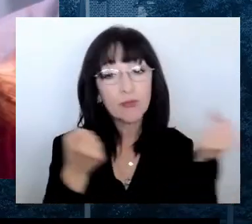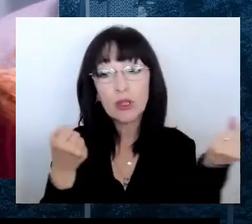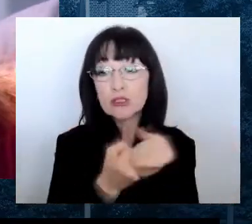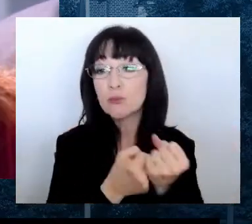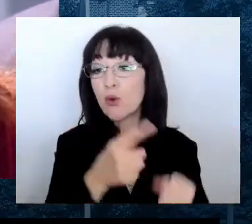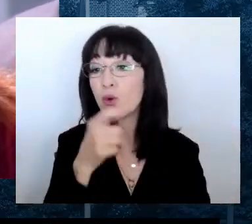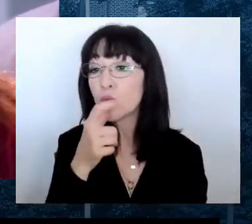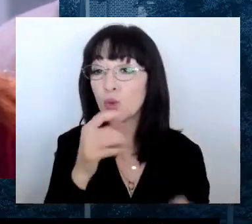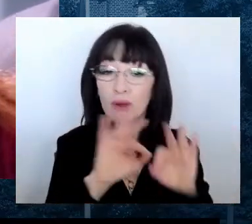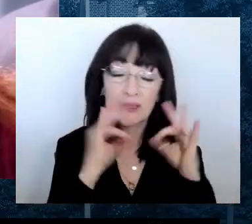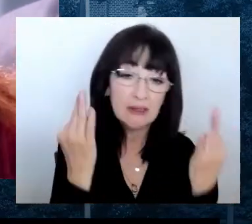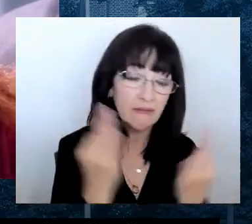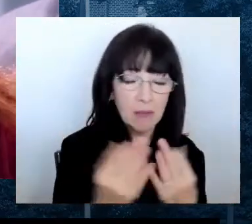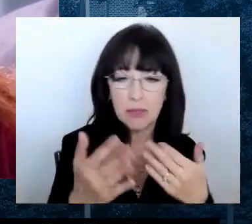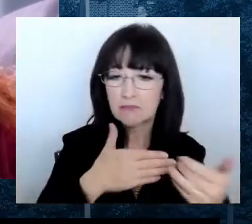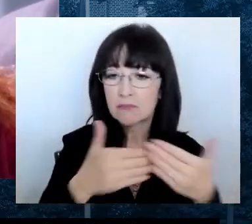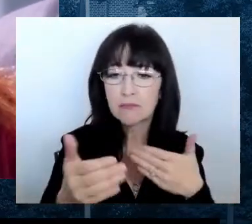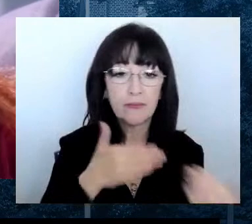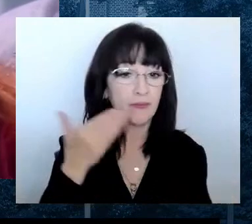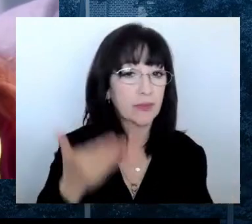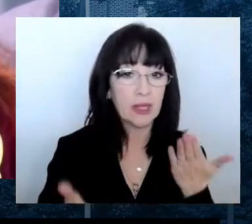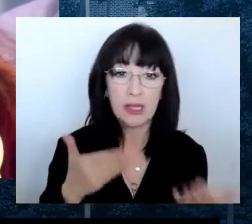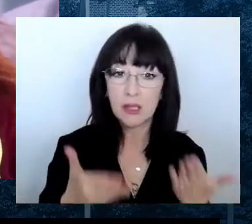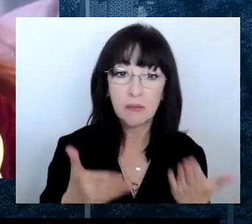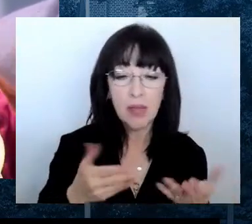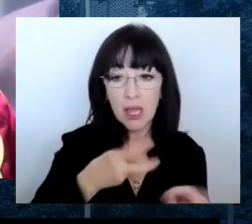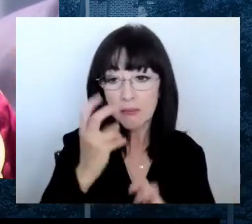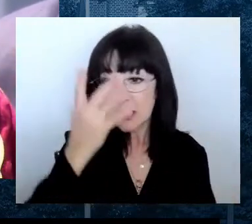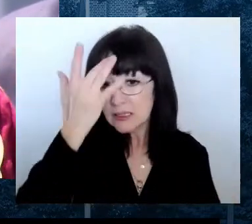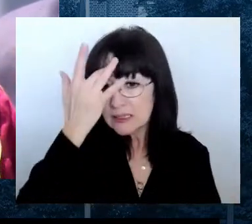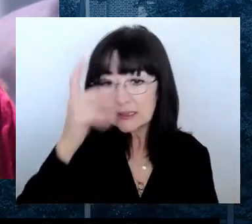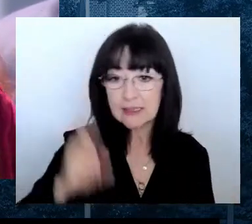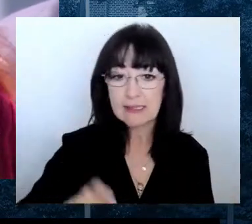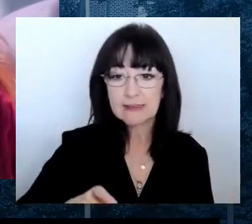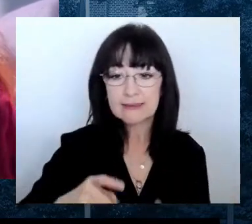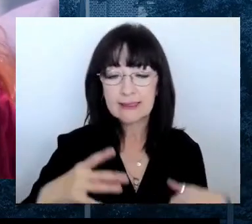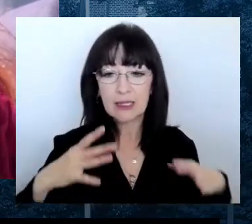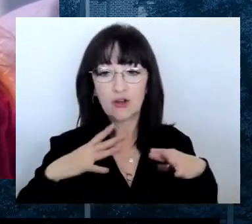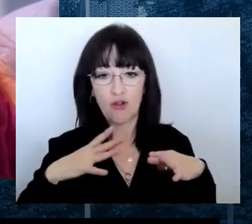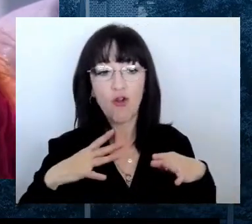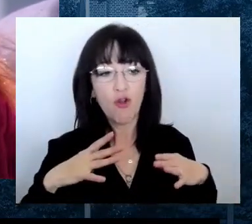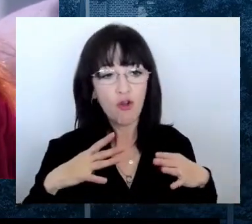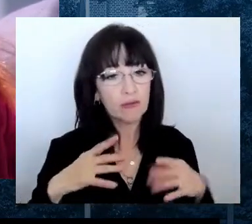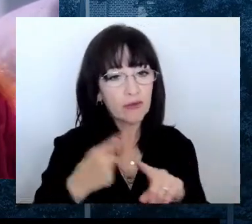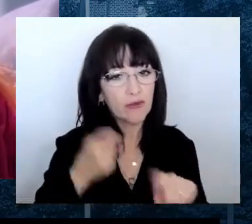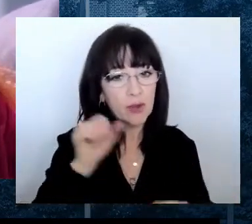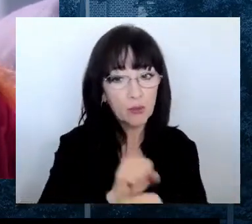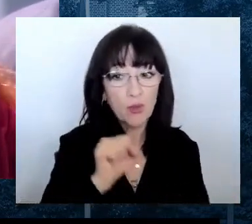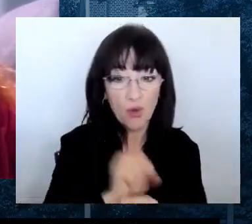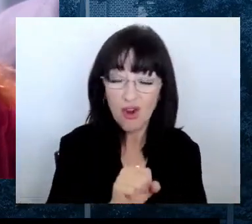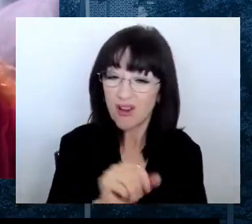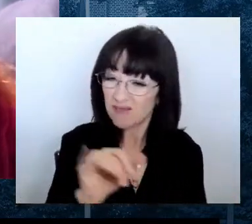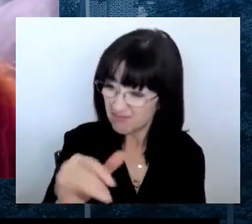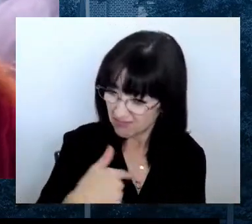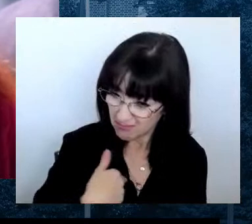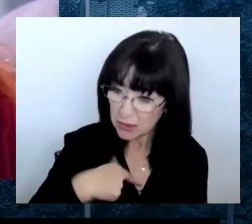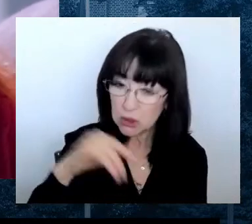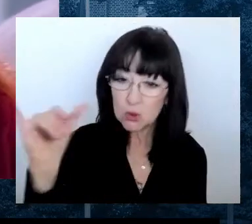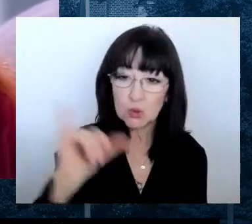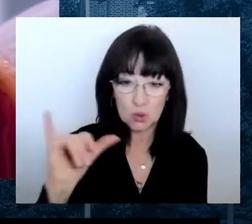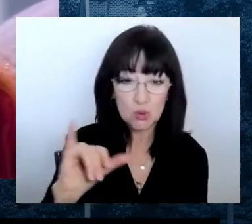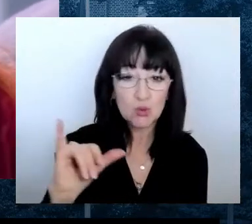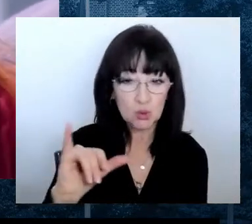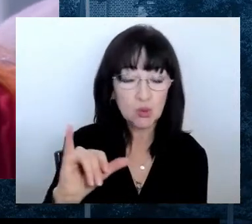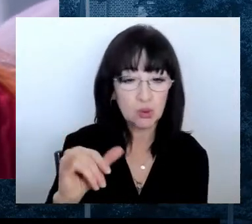medical leave, or as myself, I've experienced that phone call in the night with a spouse who has to leave in the